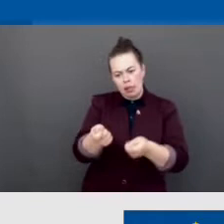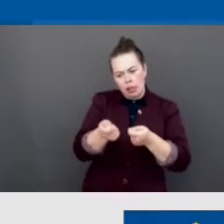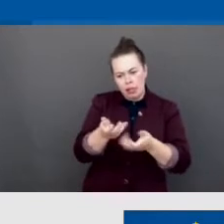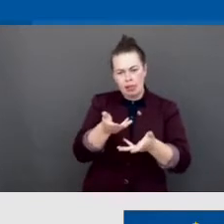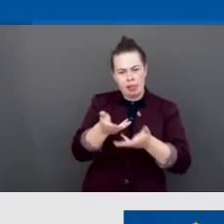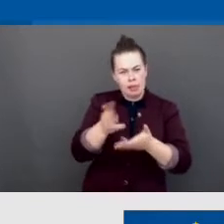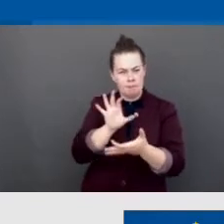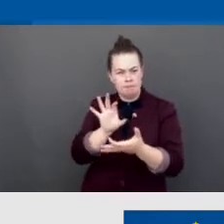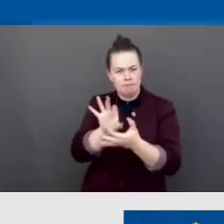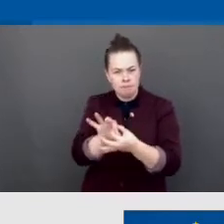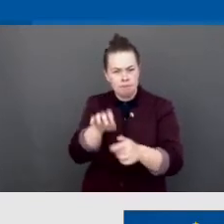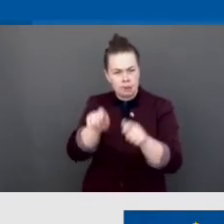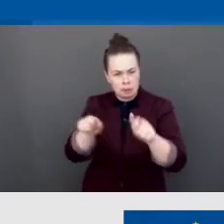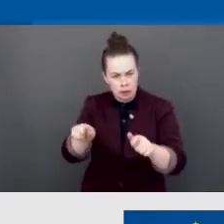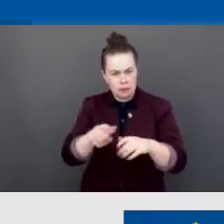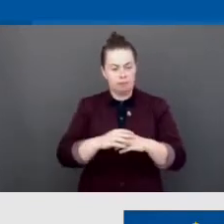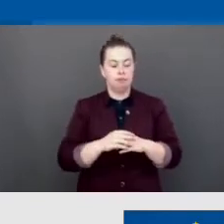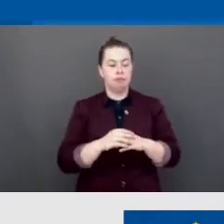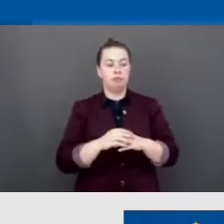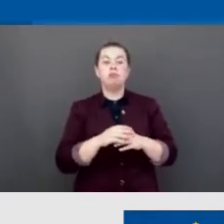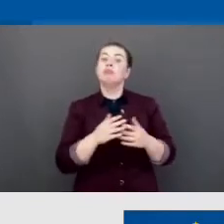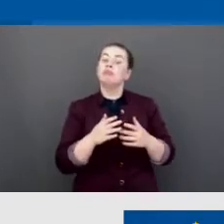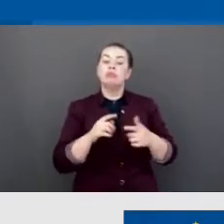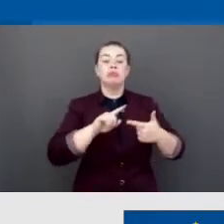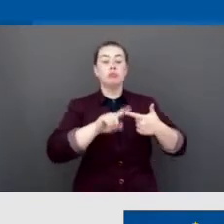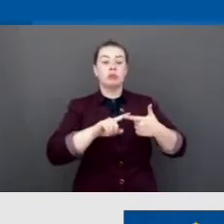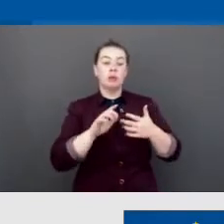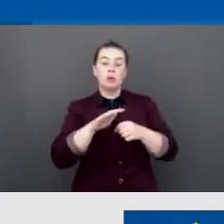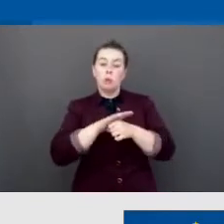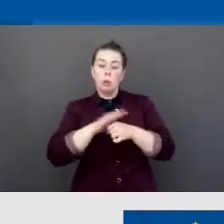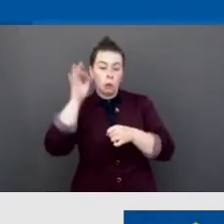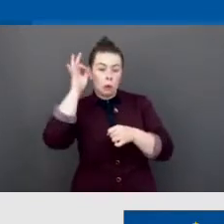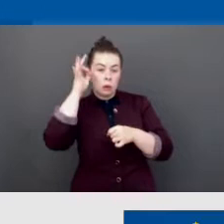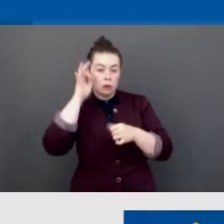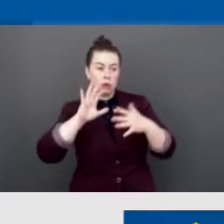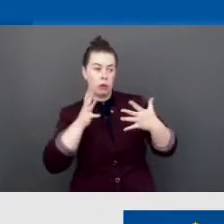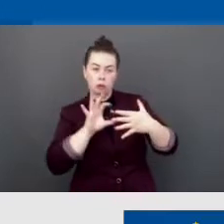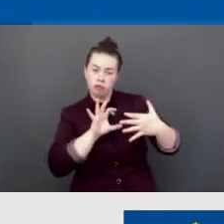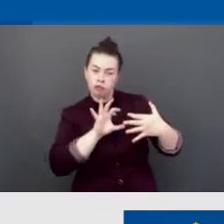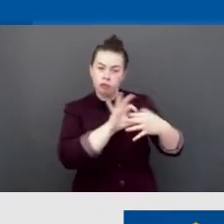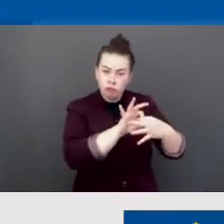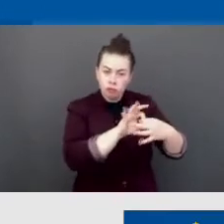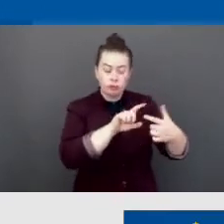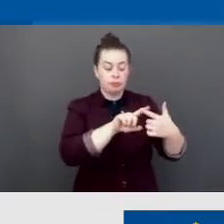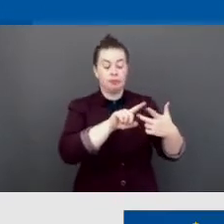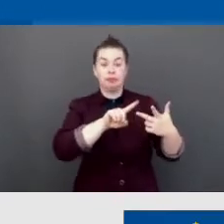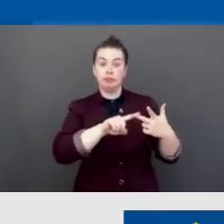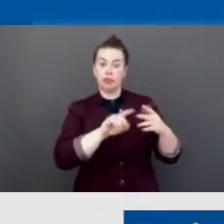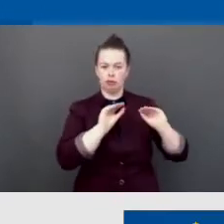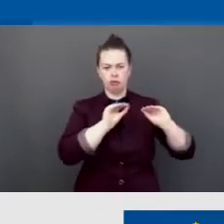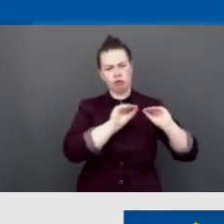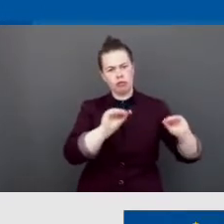holistic, integrated, and personalized approach, engagement of all local authorities, community, families,